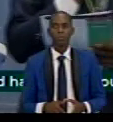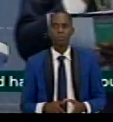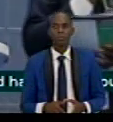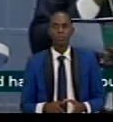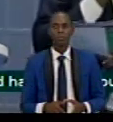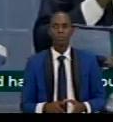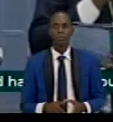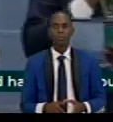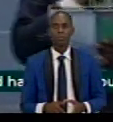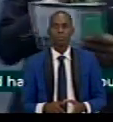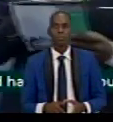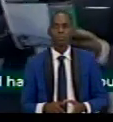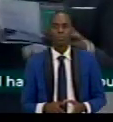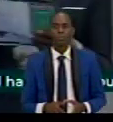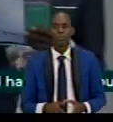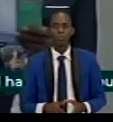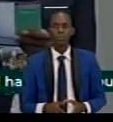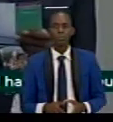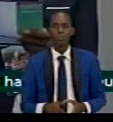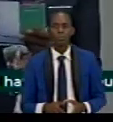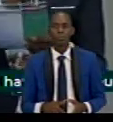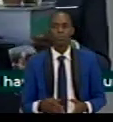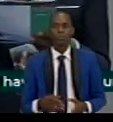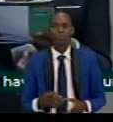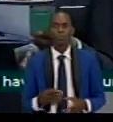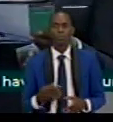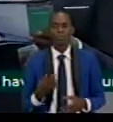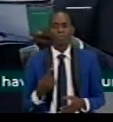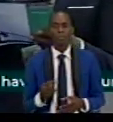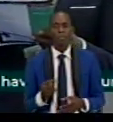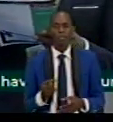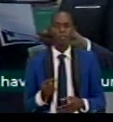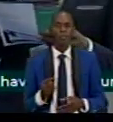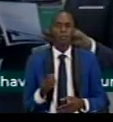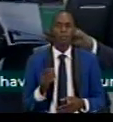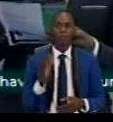conseil. Regional pastor to assist the